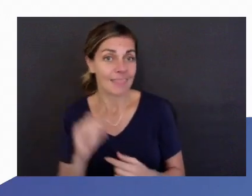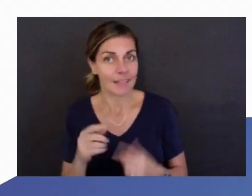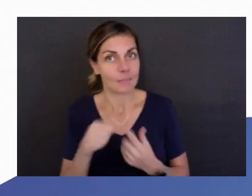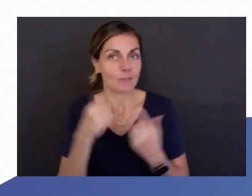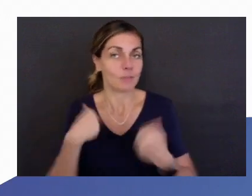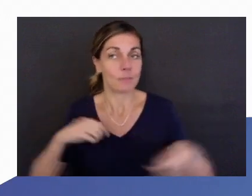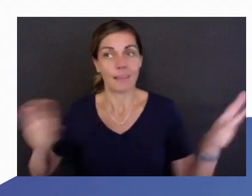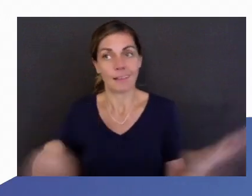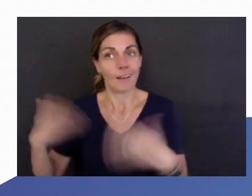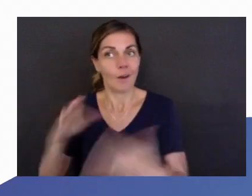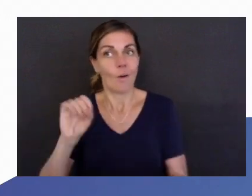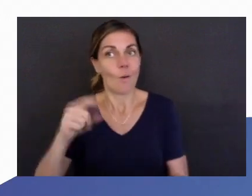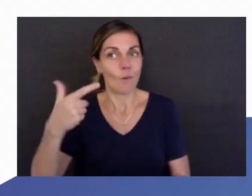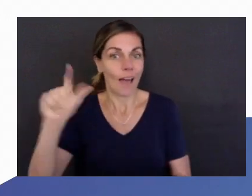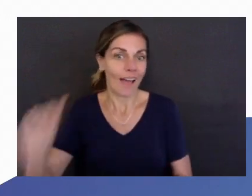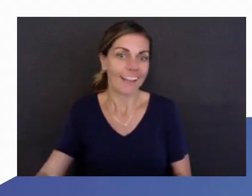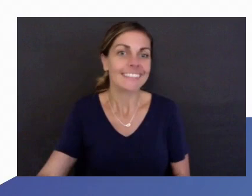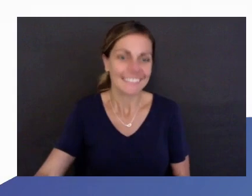ado, Olga.